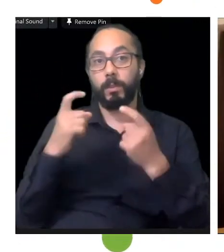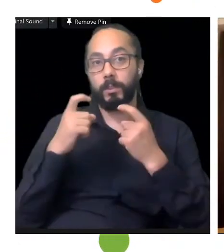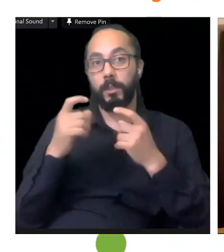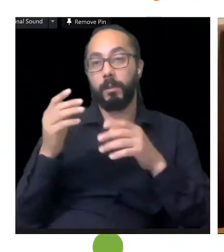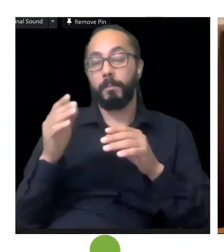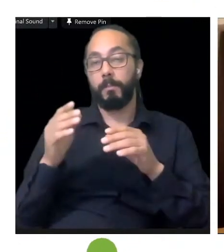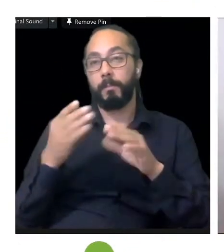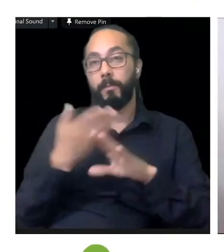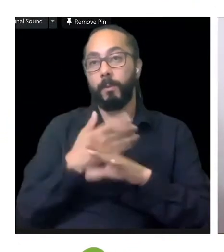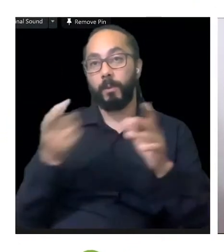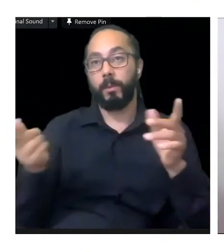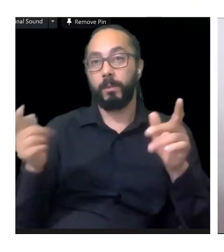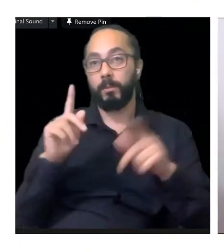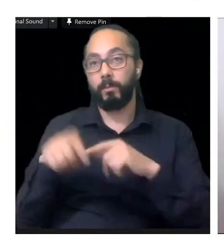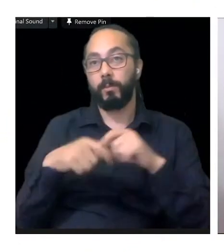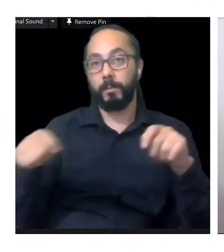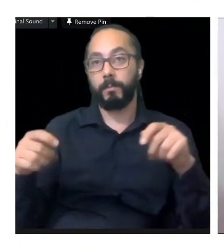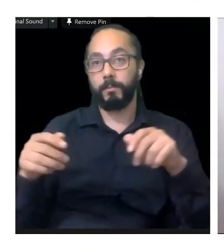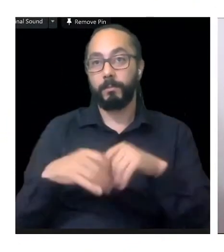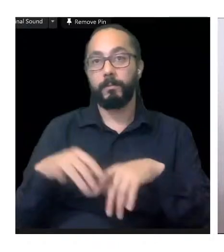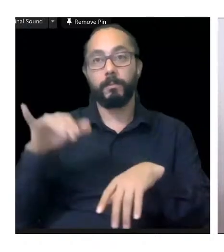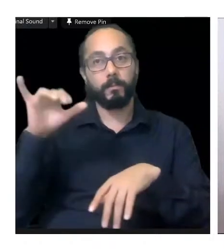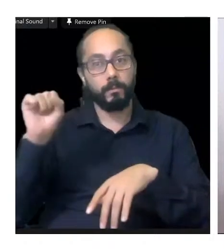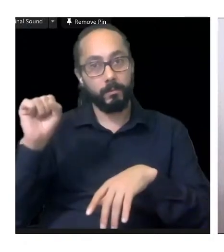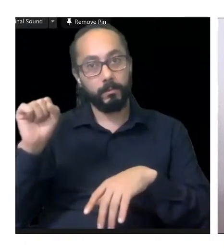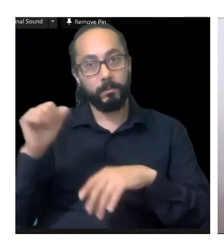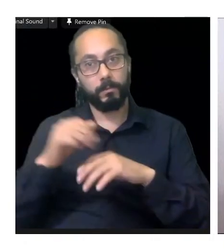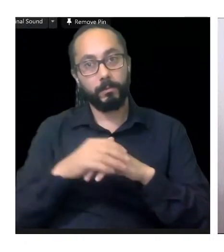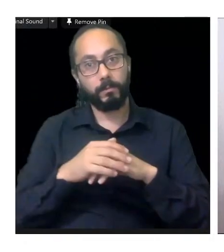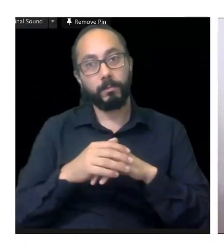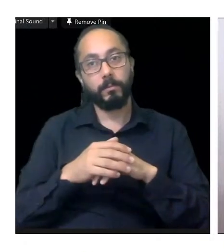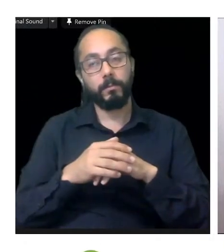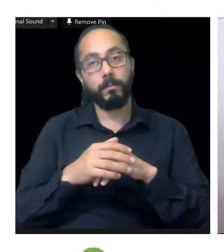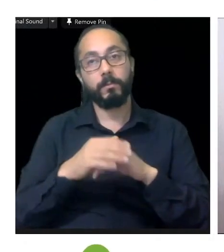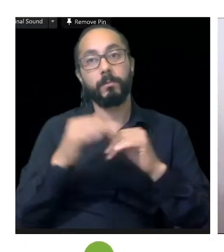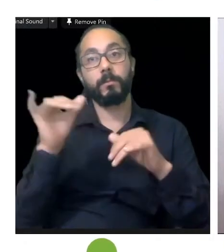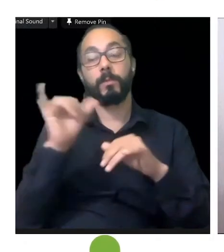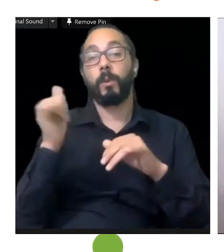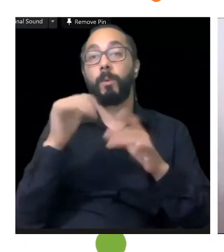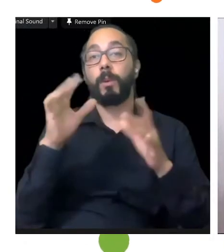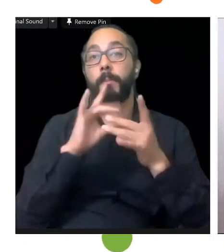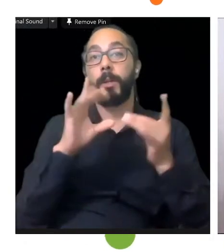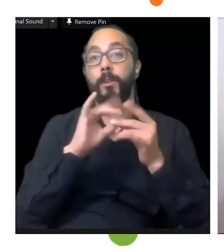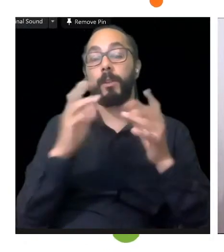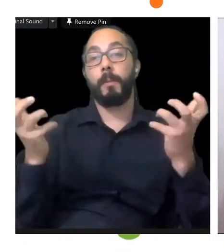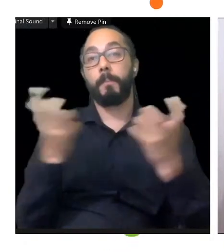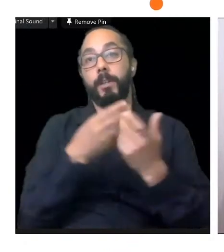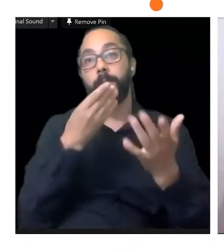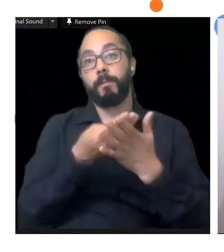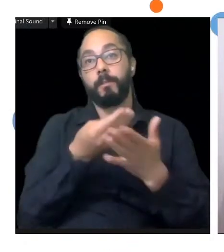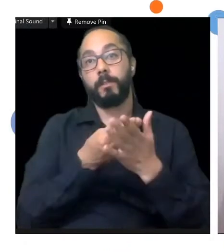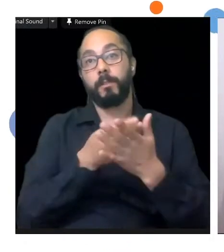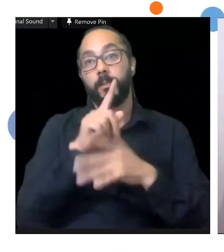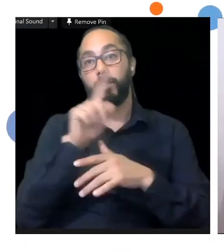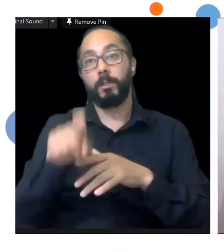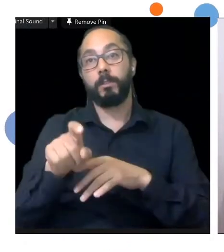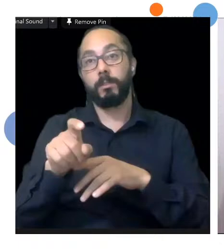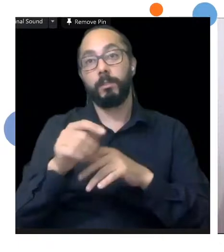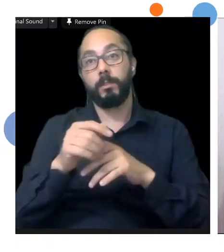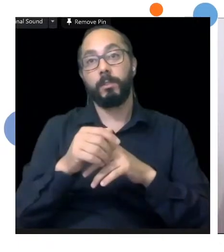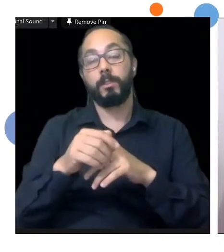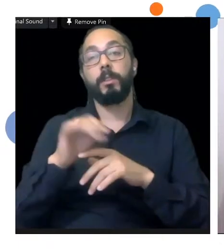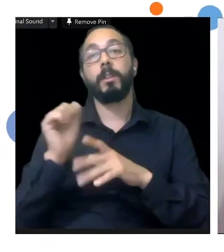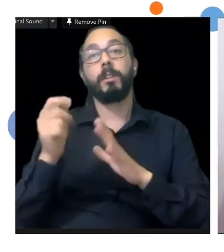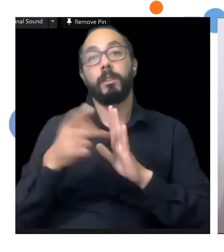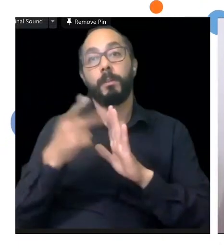down? Absolutely. I just wanted to quickly mention too, in regards to that matching fund question asked earlier, double check and